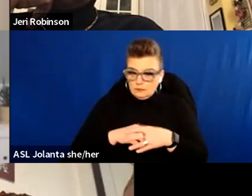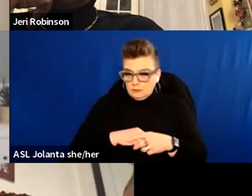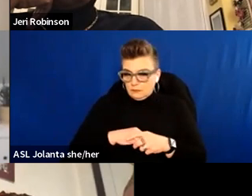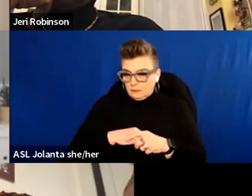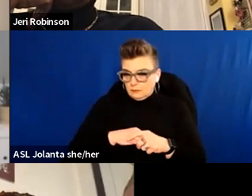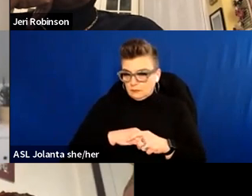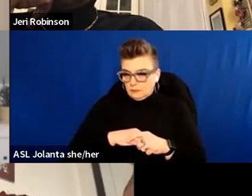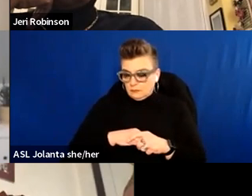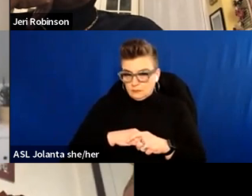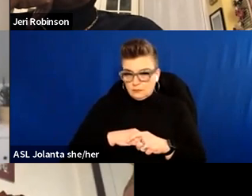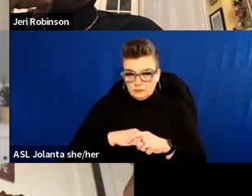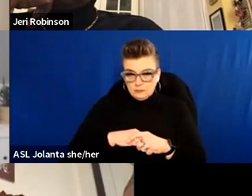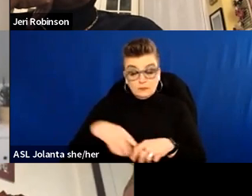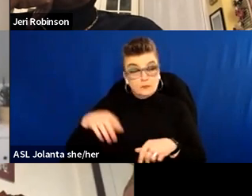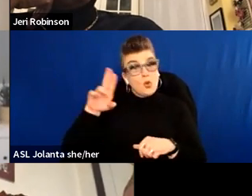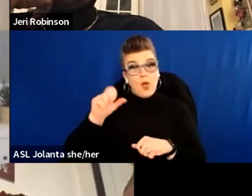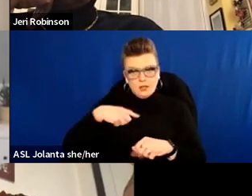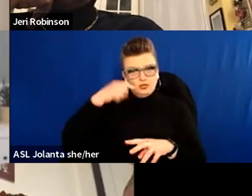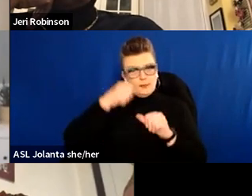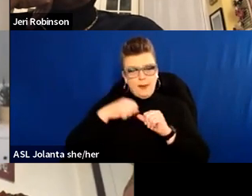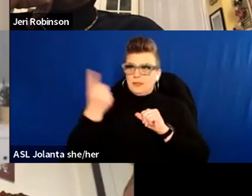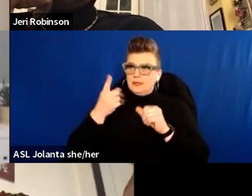the united states somebody once told me